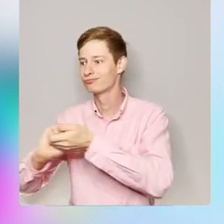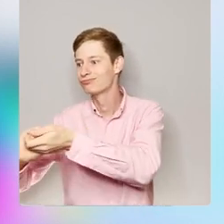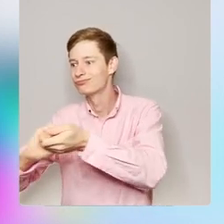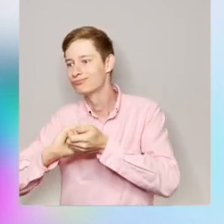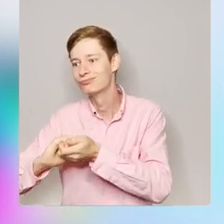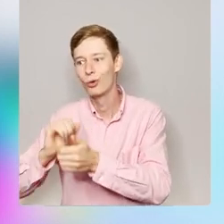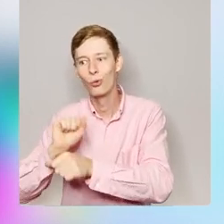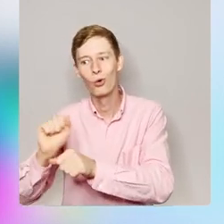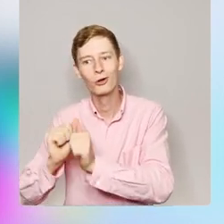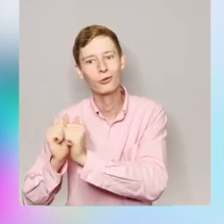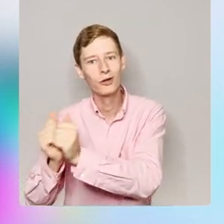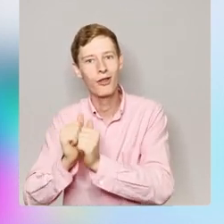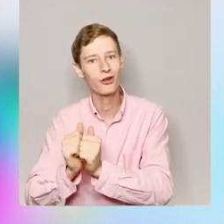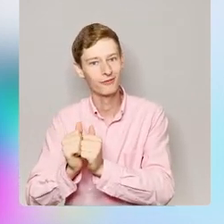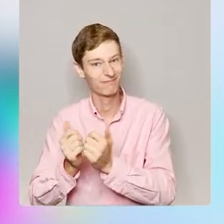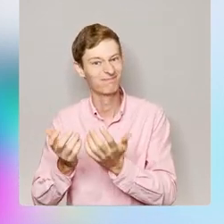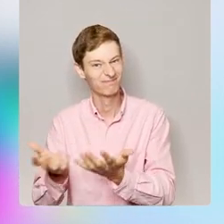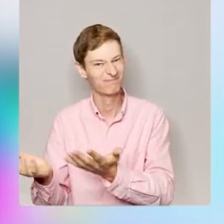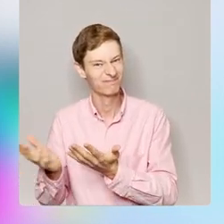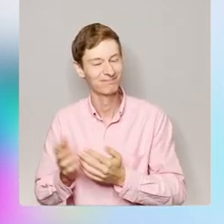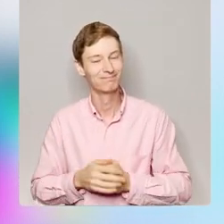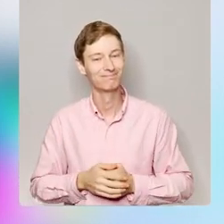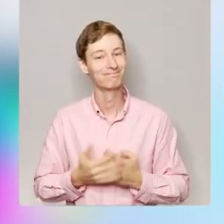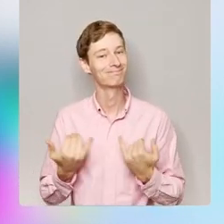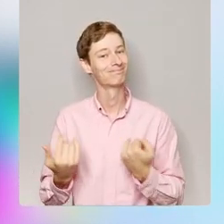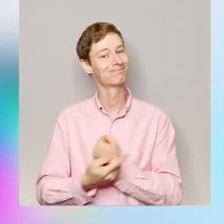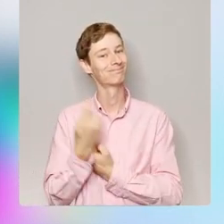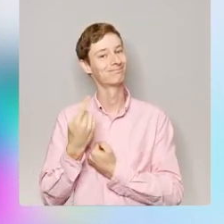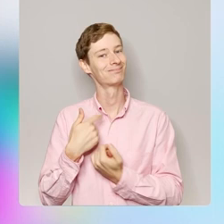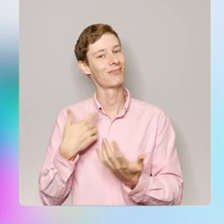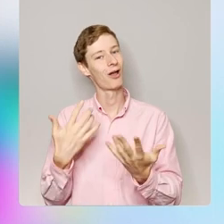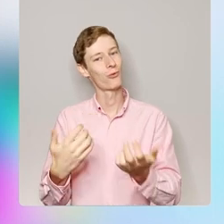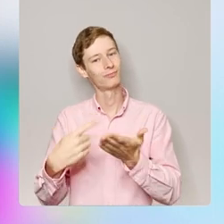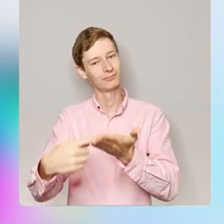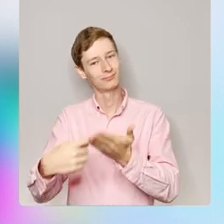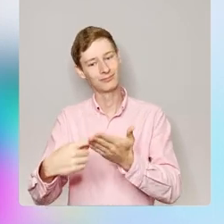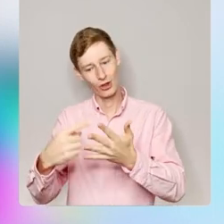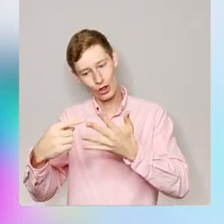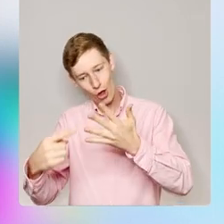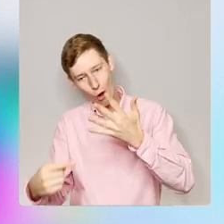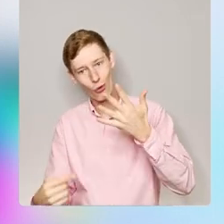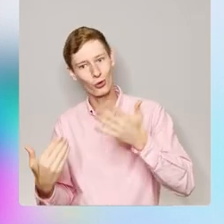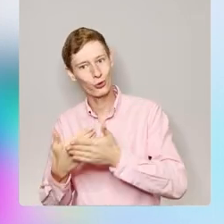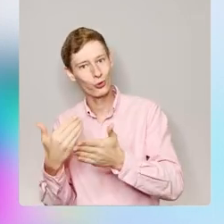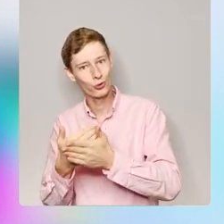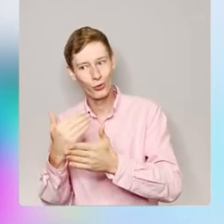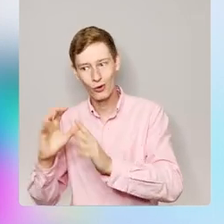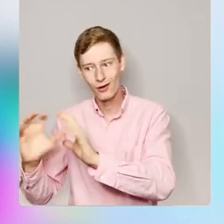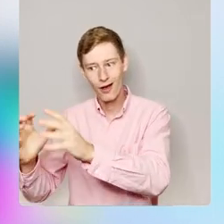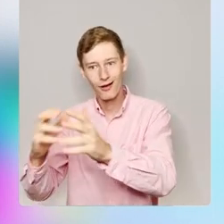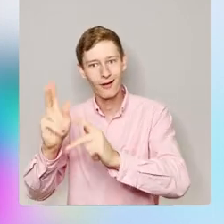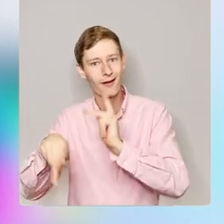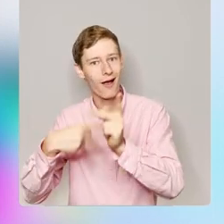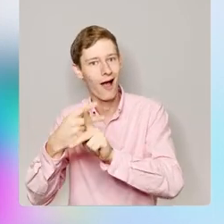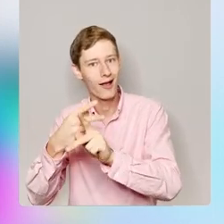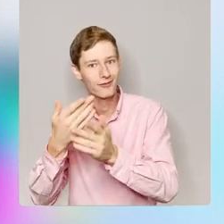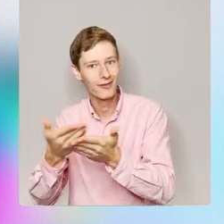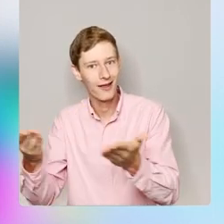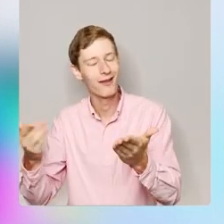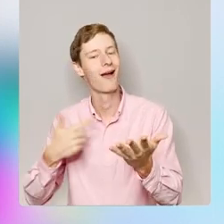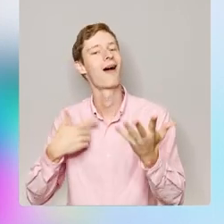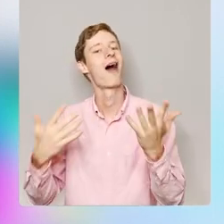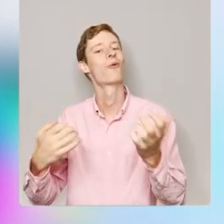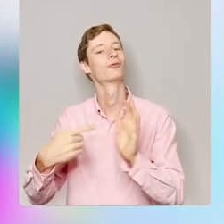done. So today, I want to talk about some of these new categories and experiences and spotlight some